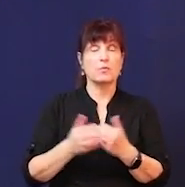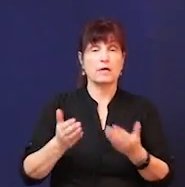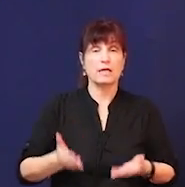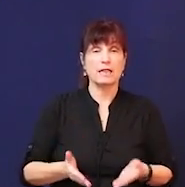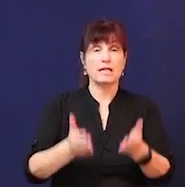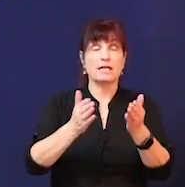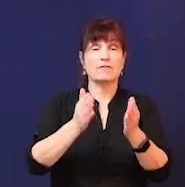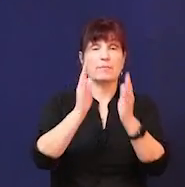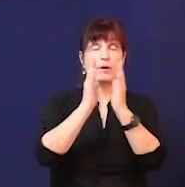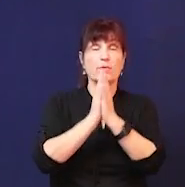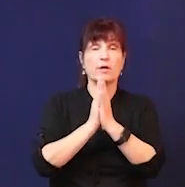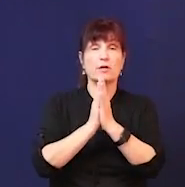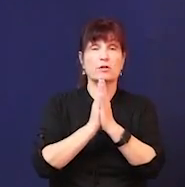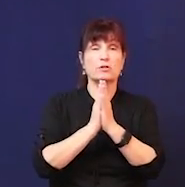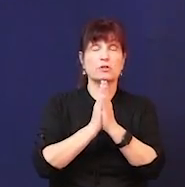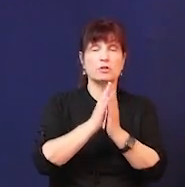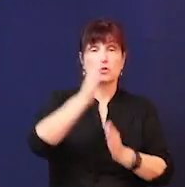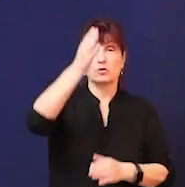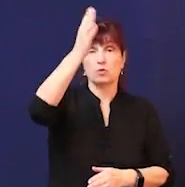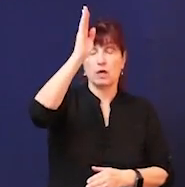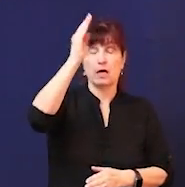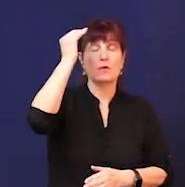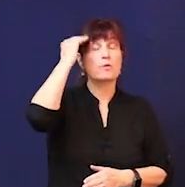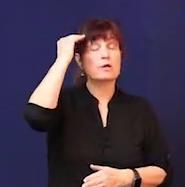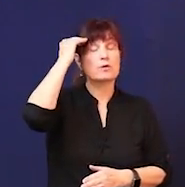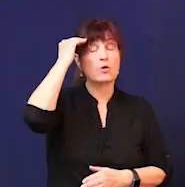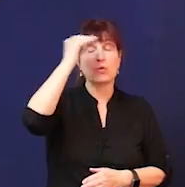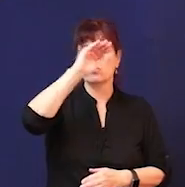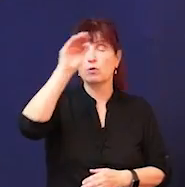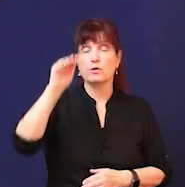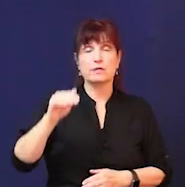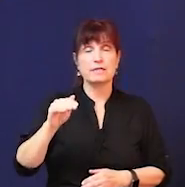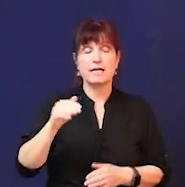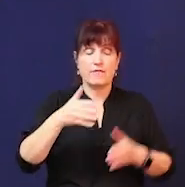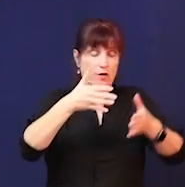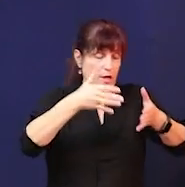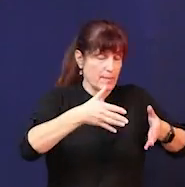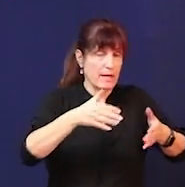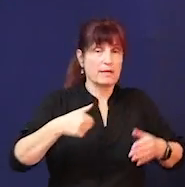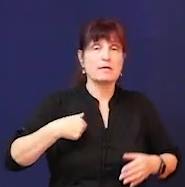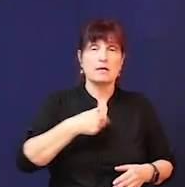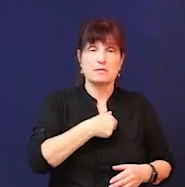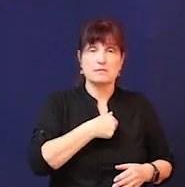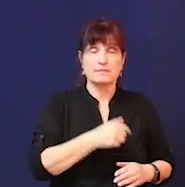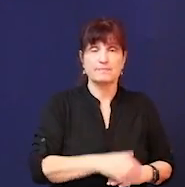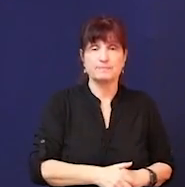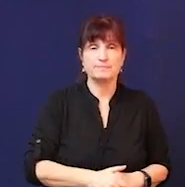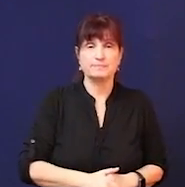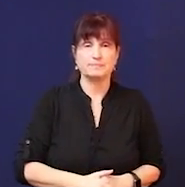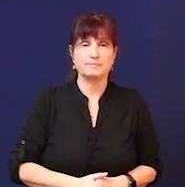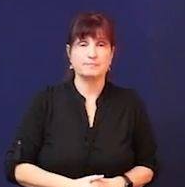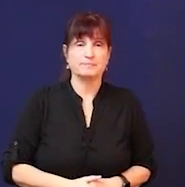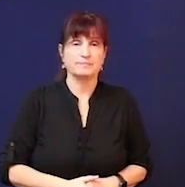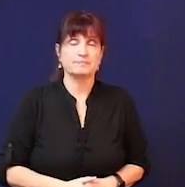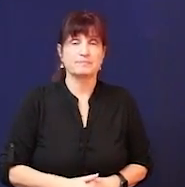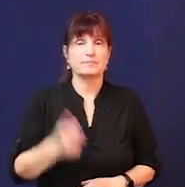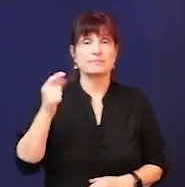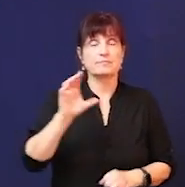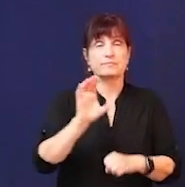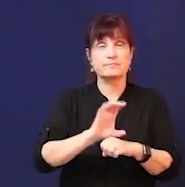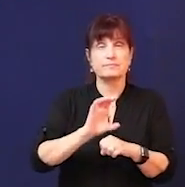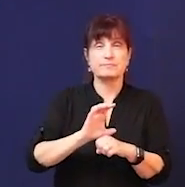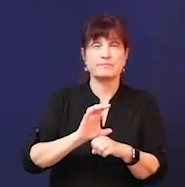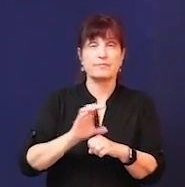world, let us pray to the Lord. Lord, hear our prayer. For those who live in areas of extreme poverty